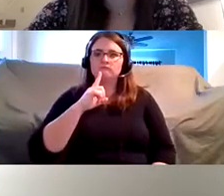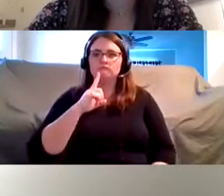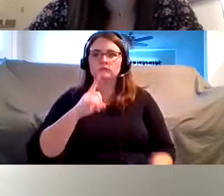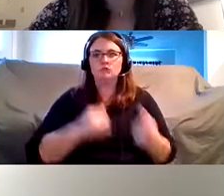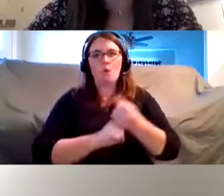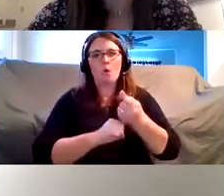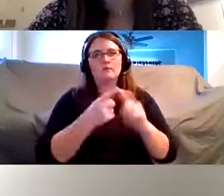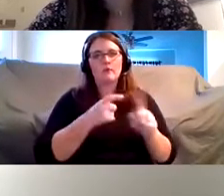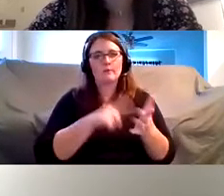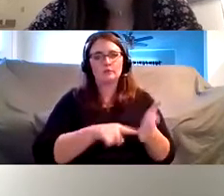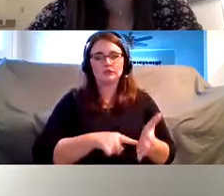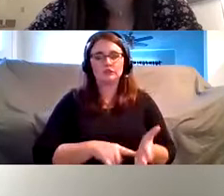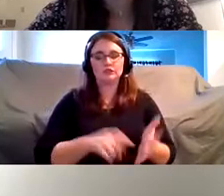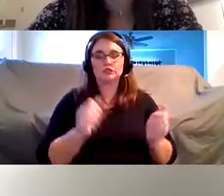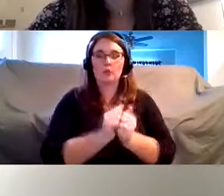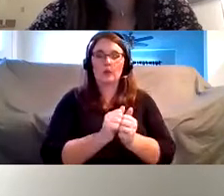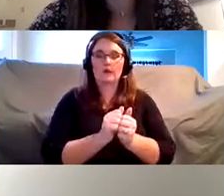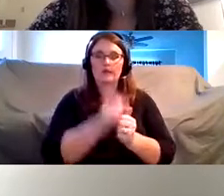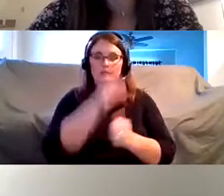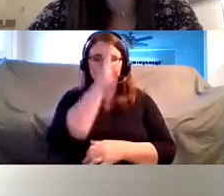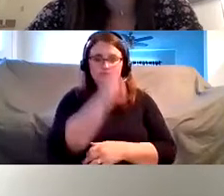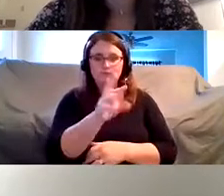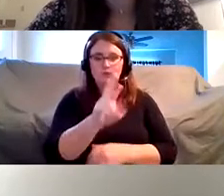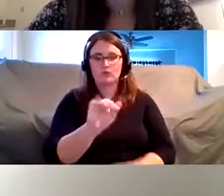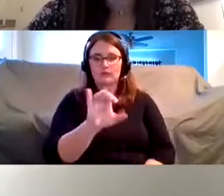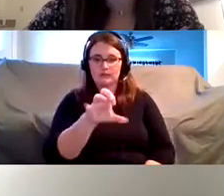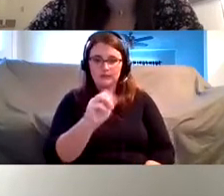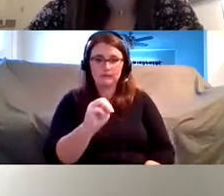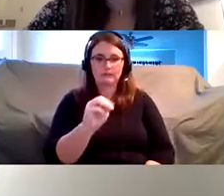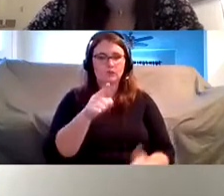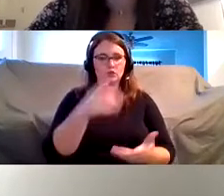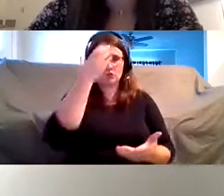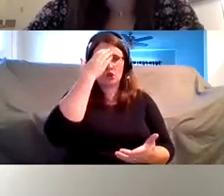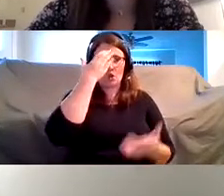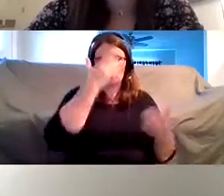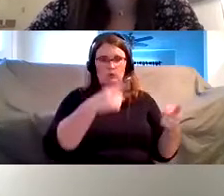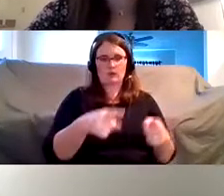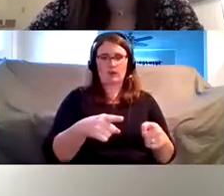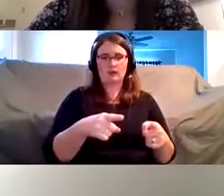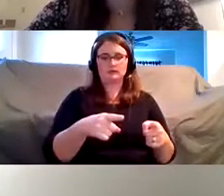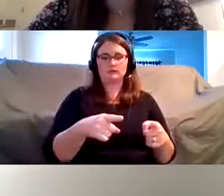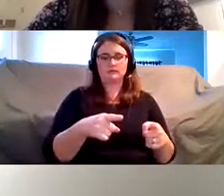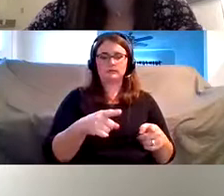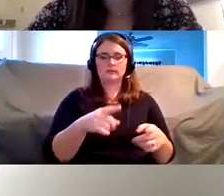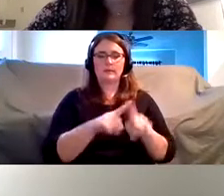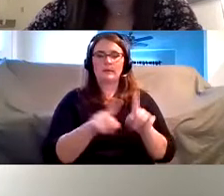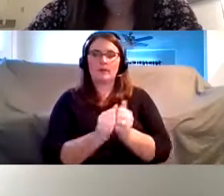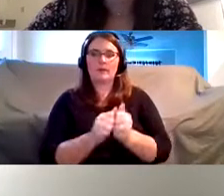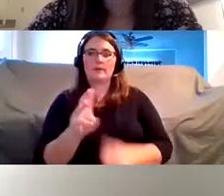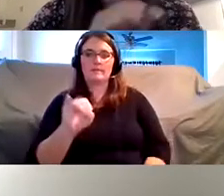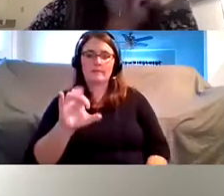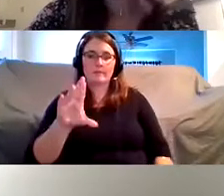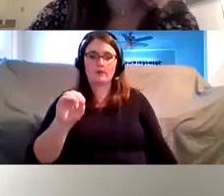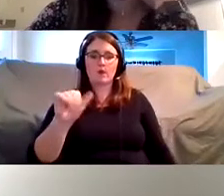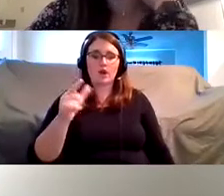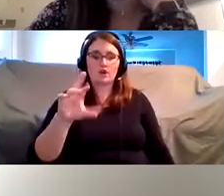that with the blatant racism, you know where you stand. And with the microaggressions, it's always a question. And so it's that question of trust, and that